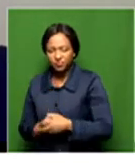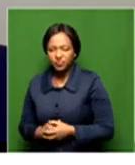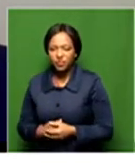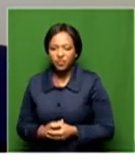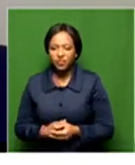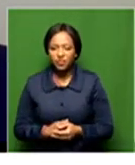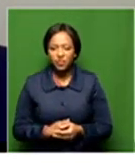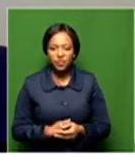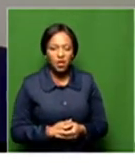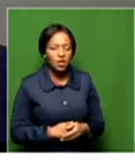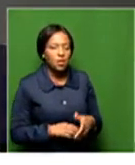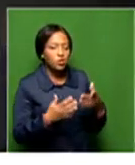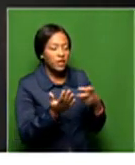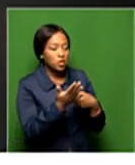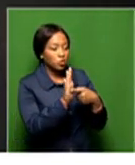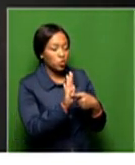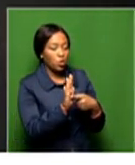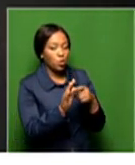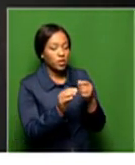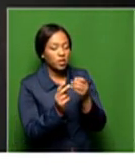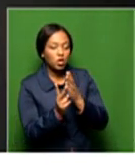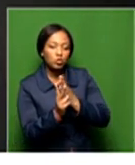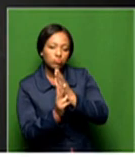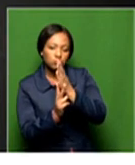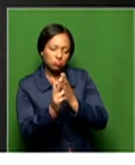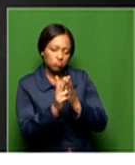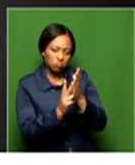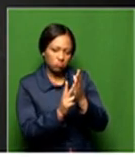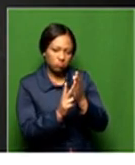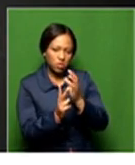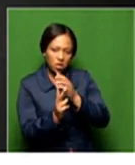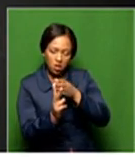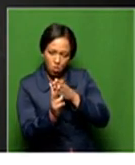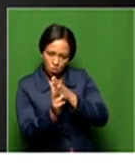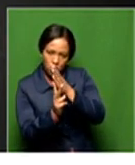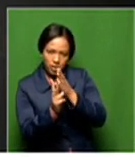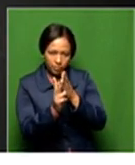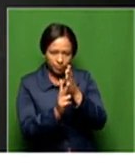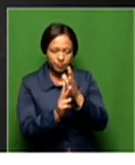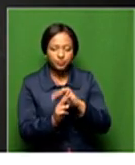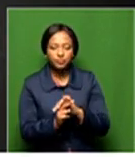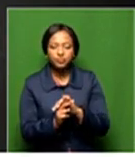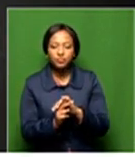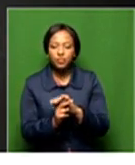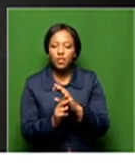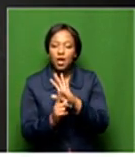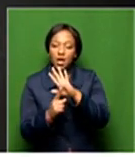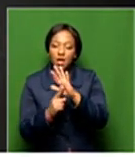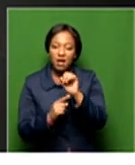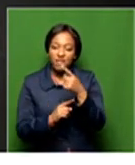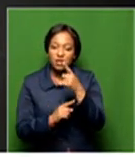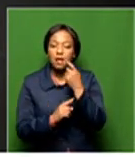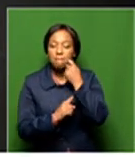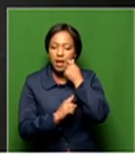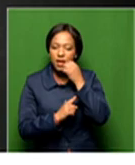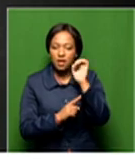is highlighted in two ways. Like I said, when I started, it is highlighted in a way that men are